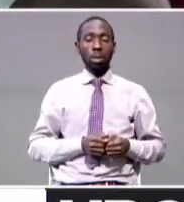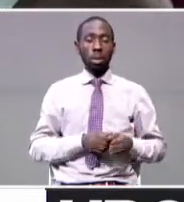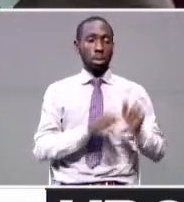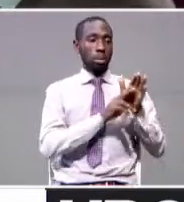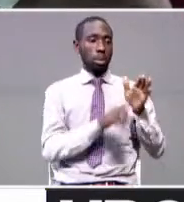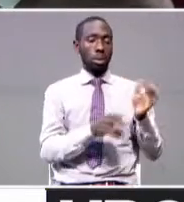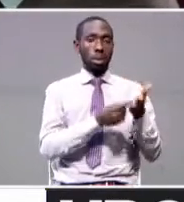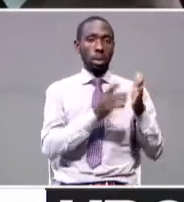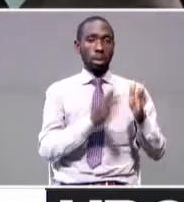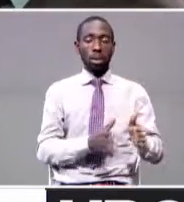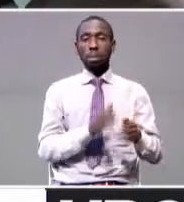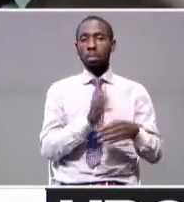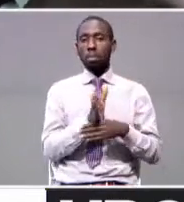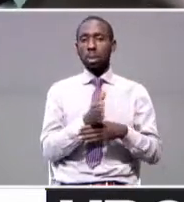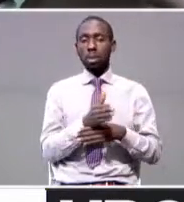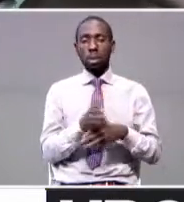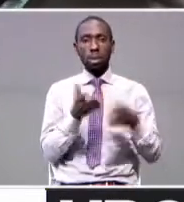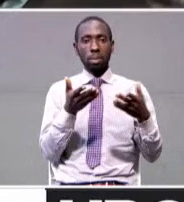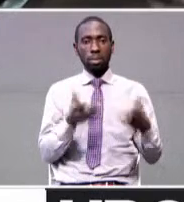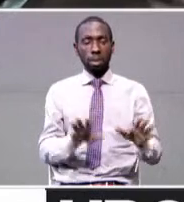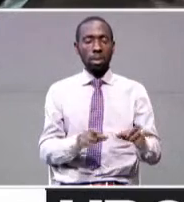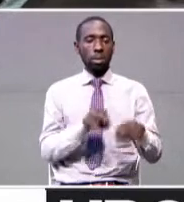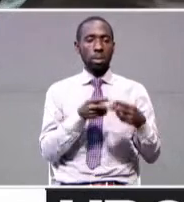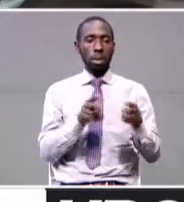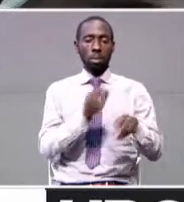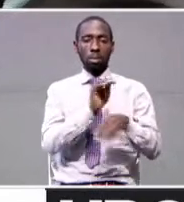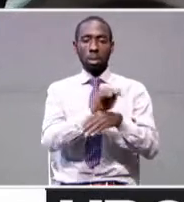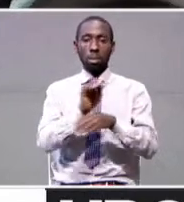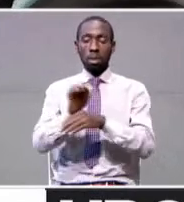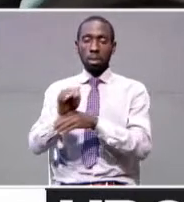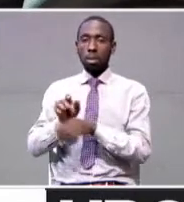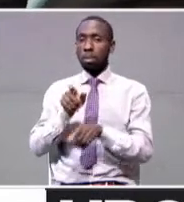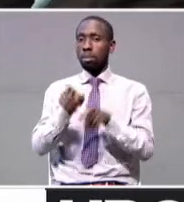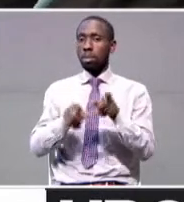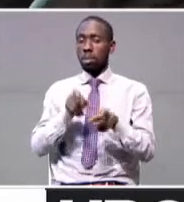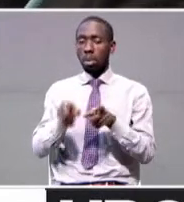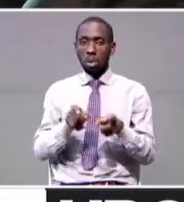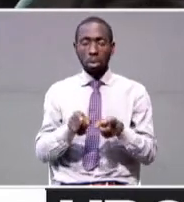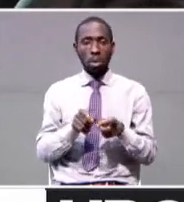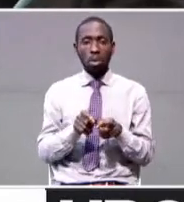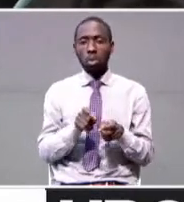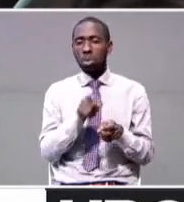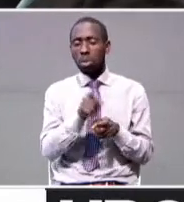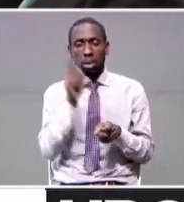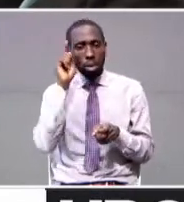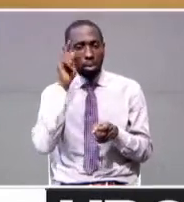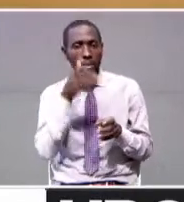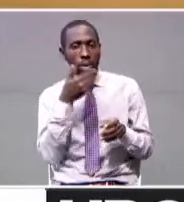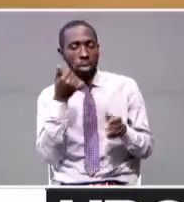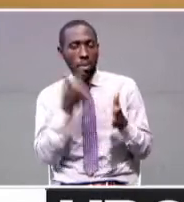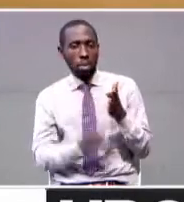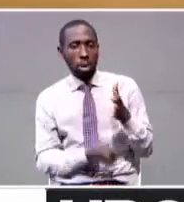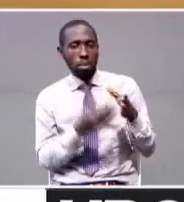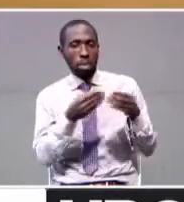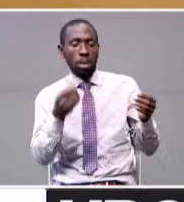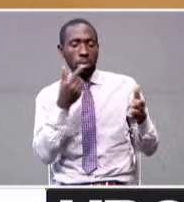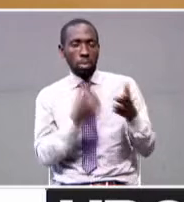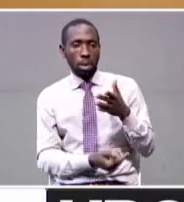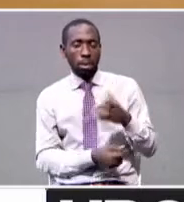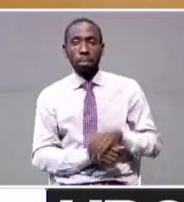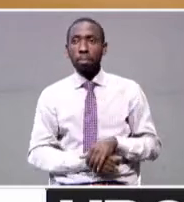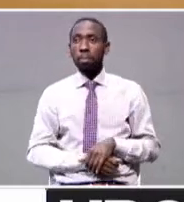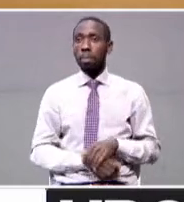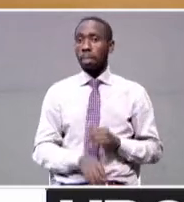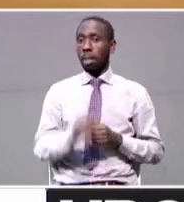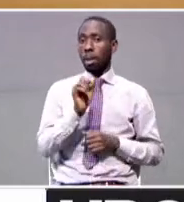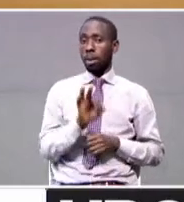kaweefube w'okwebuuza ku bantu ku biki bye balowooza abakulu bye batasanye kubuusa maaso ku lw'enkulaakulana y'eggwanga. Kati n'olwekyo bwe